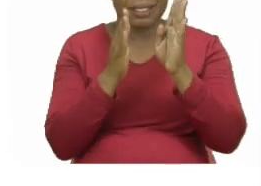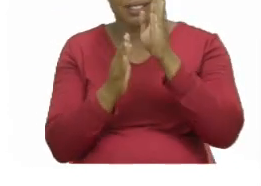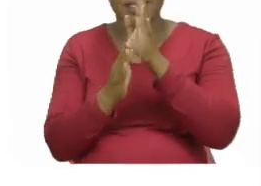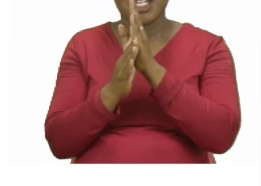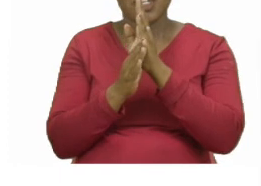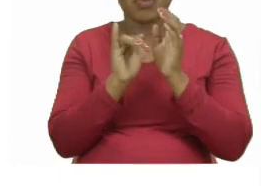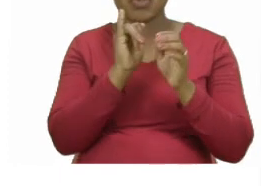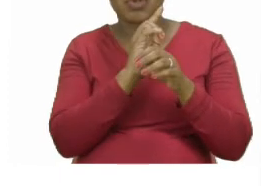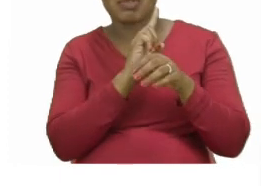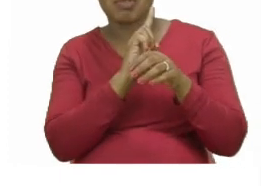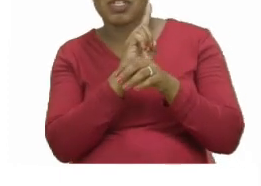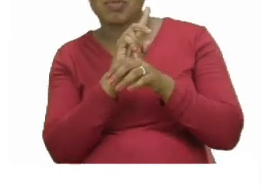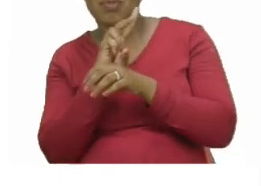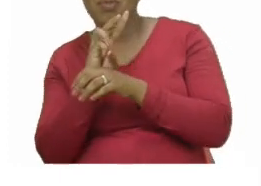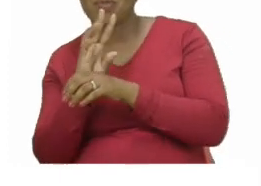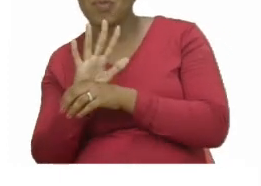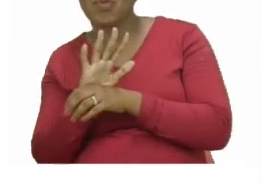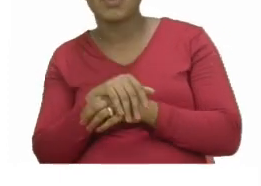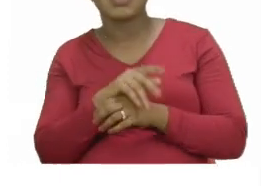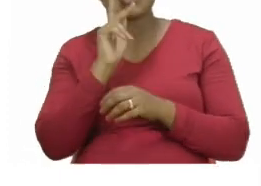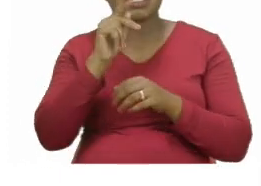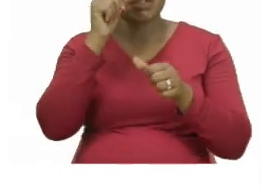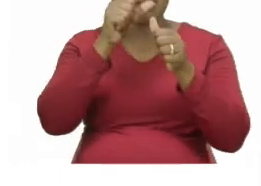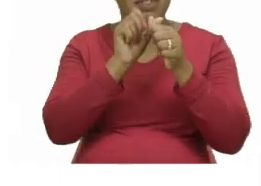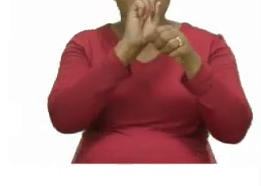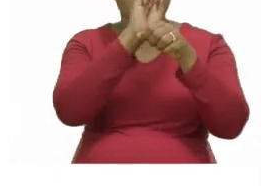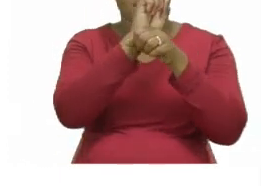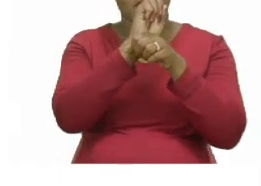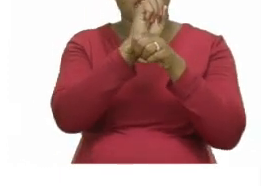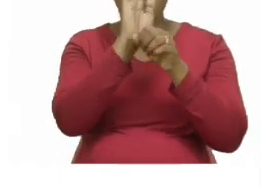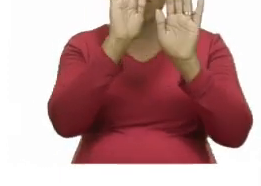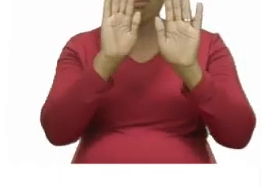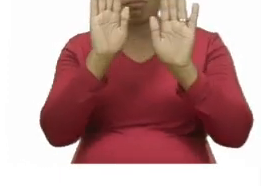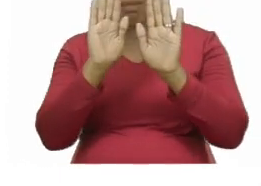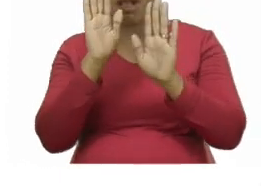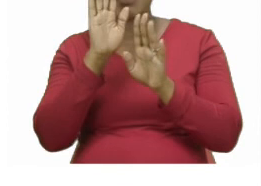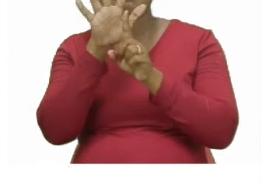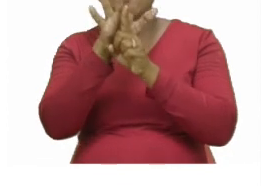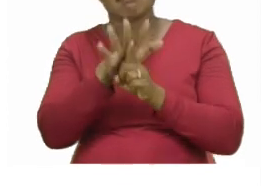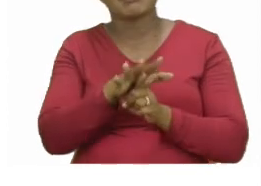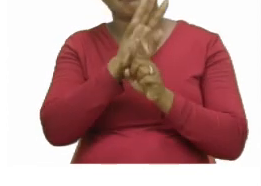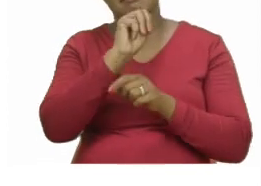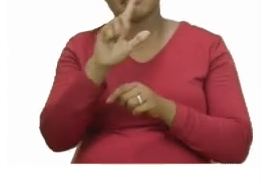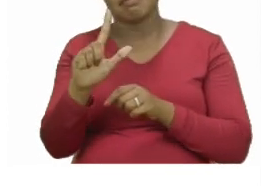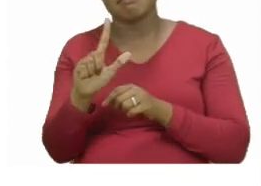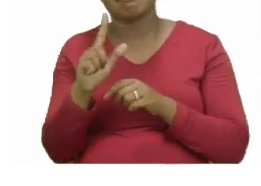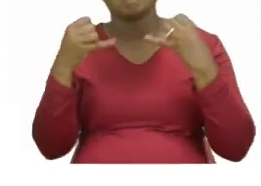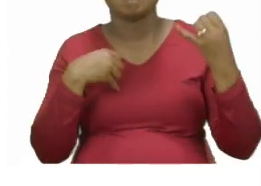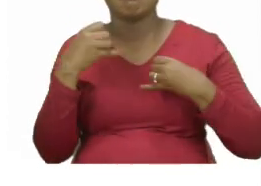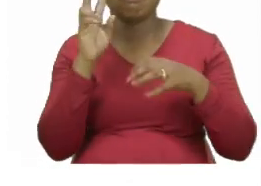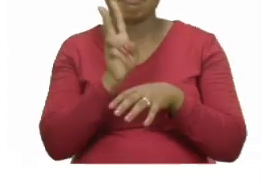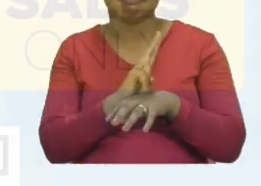forget, fill up the bottles in the beginning. Have fun, boys and girls. We will see you shortly after the ad